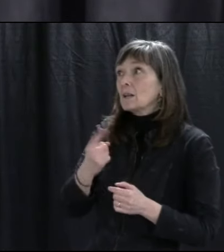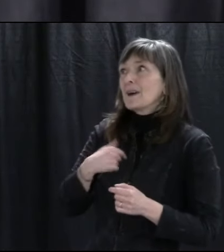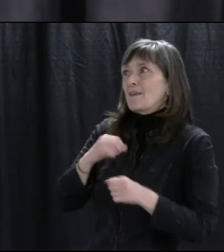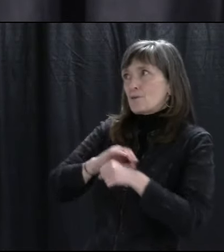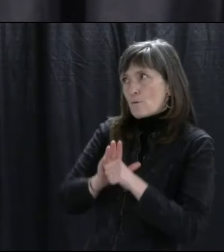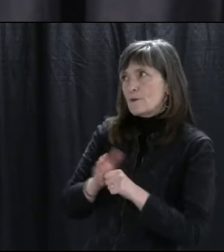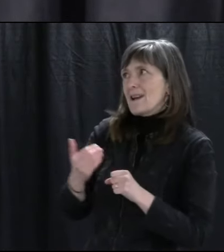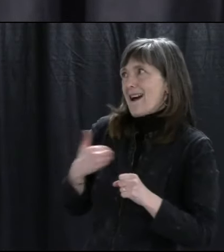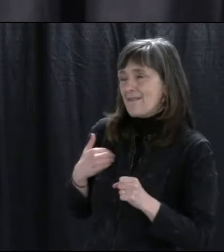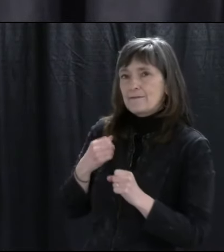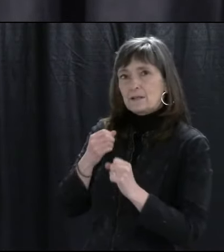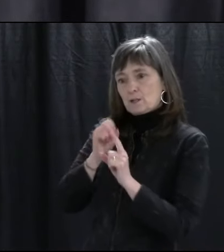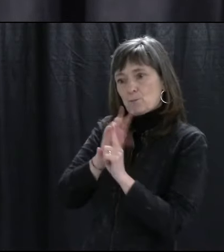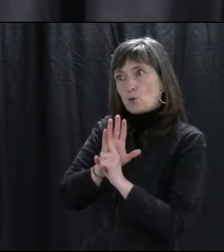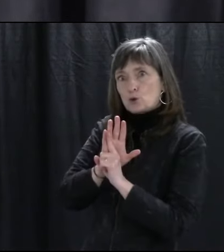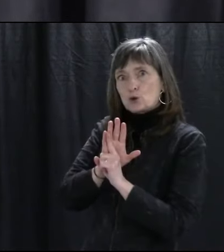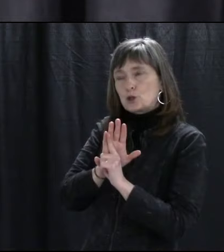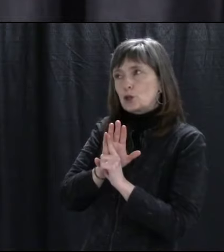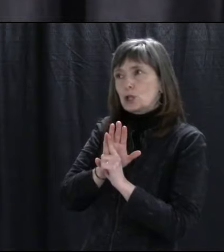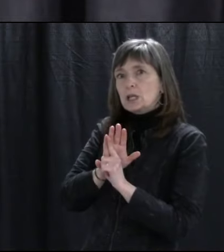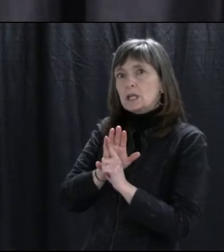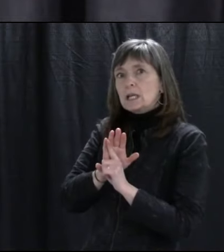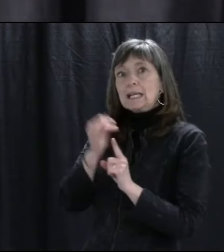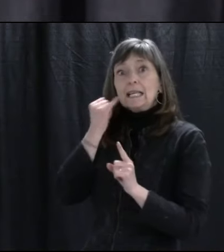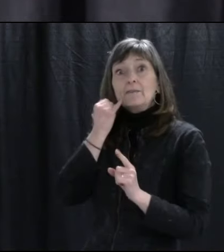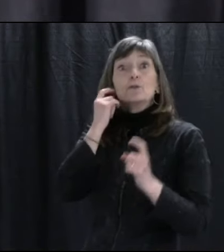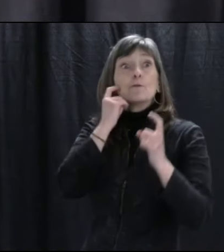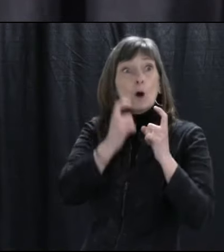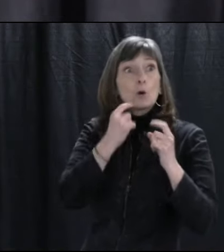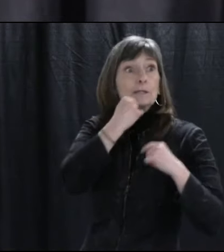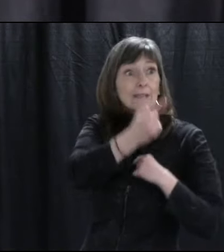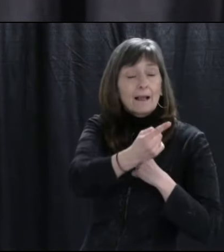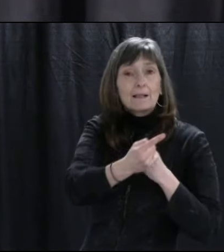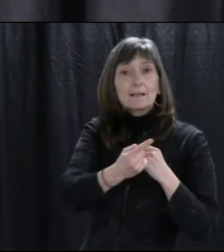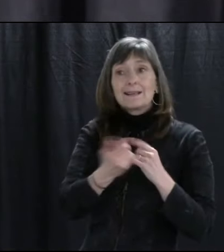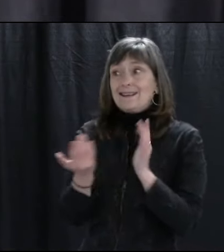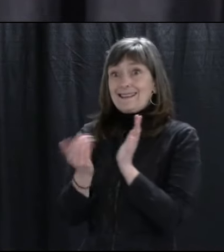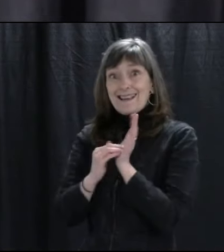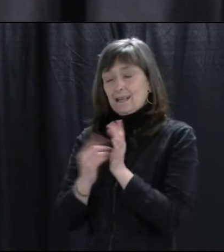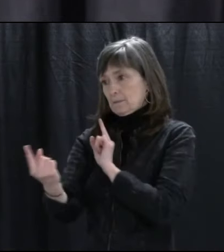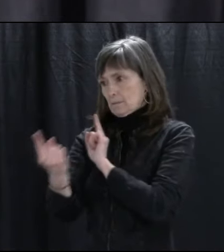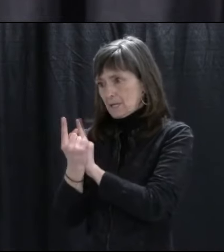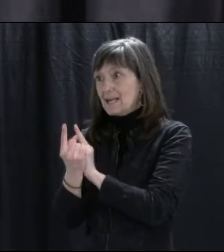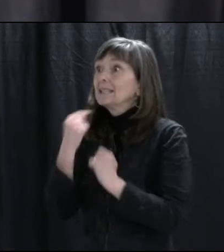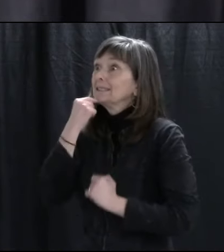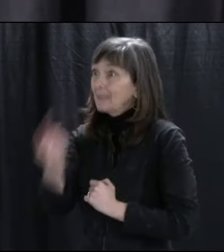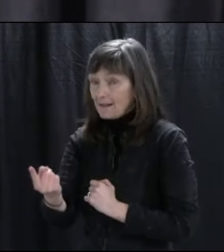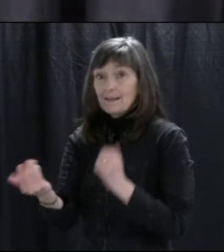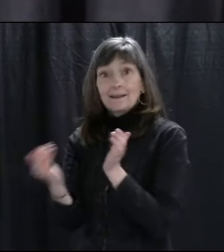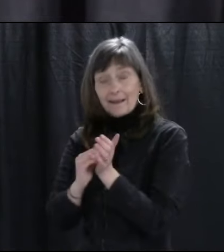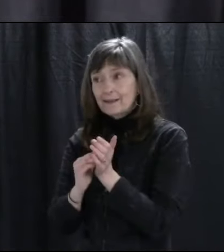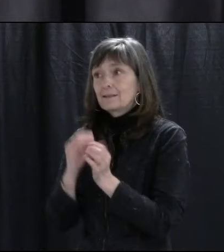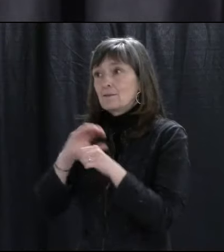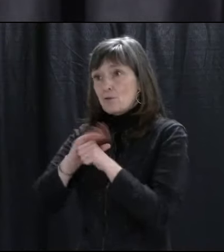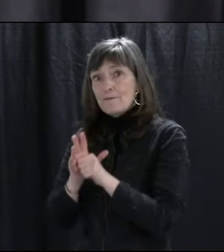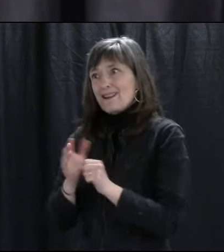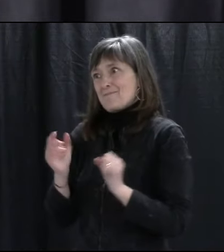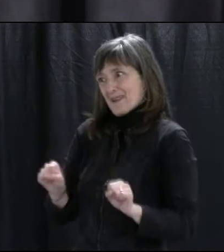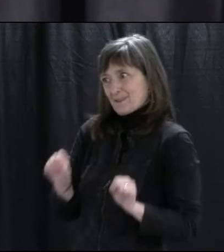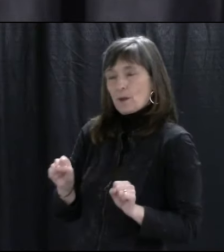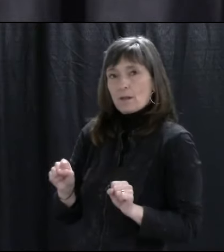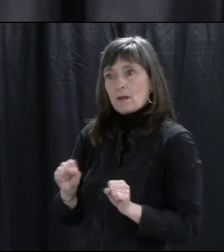allow our first responders to take the appropriate precautions to protect themselves as well as you. The fact that